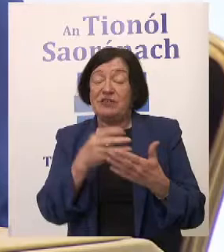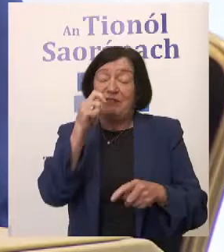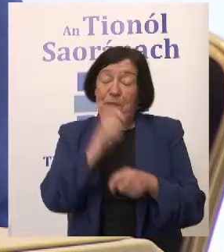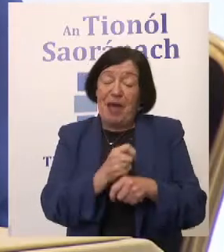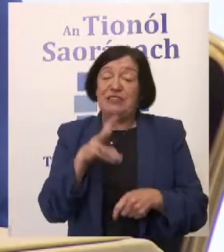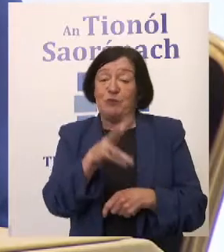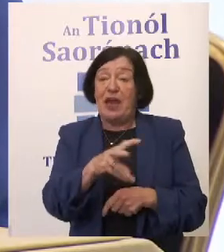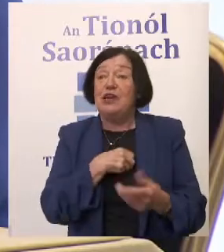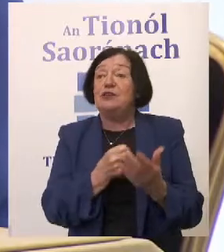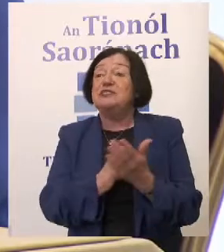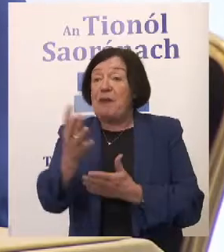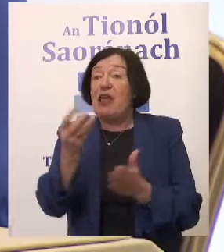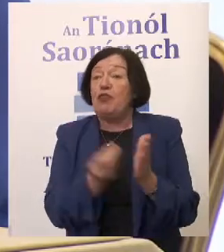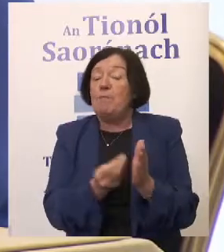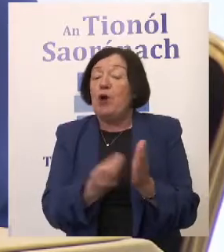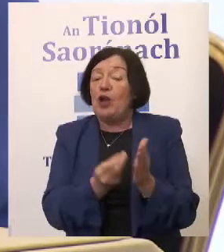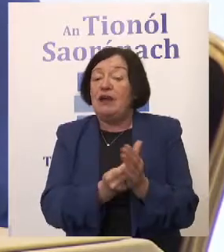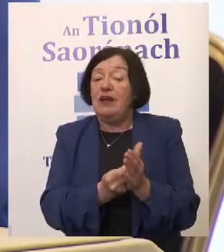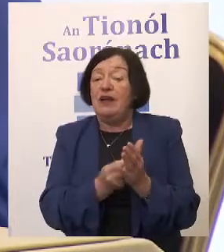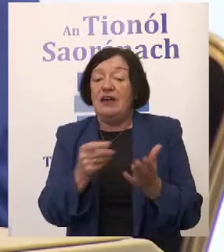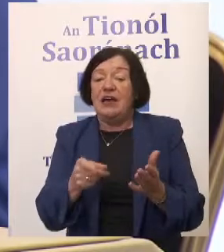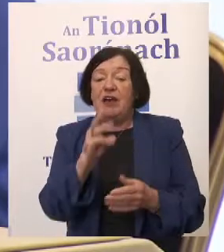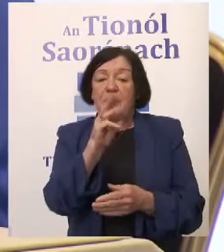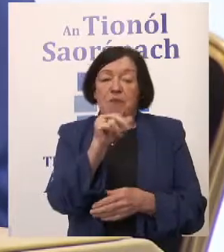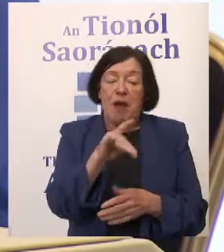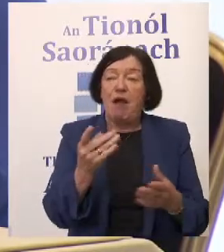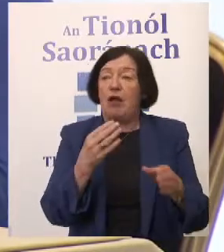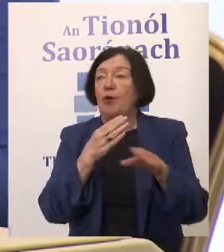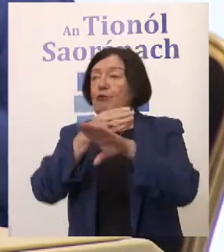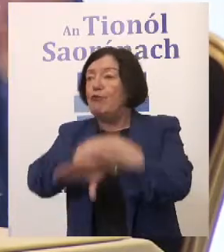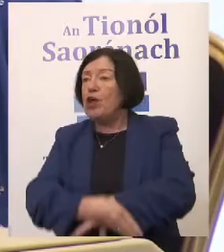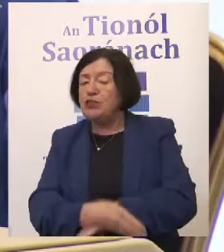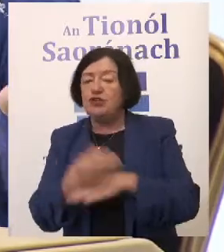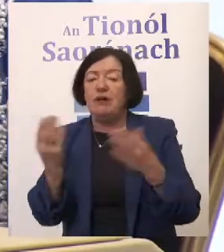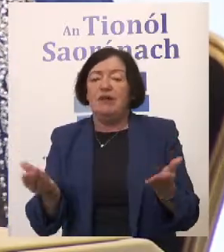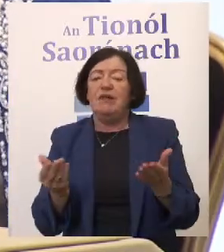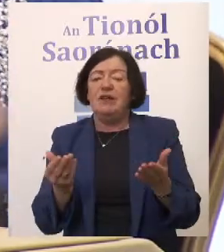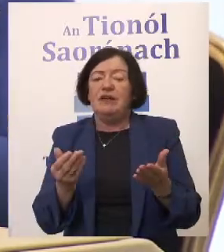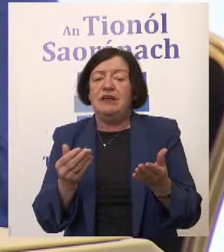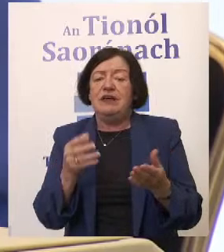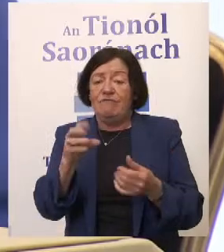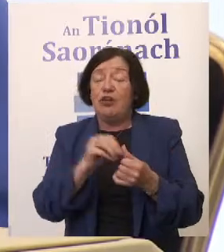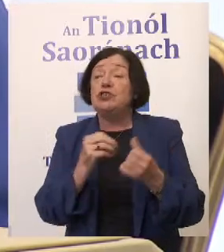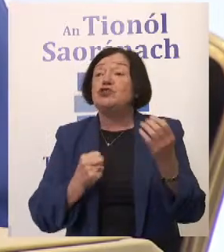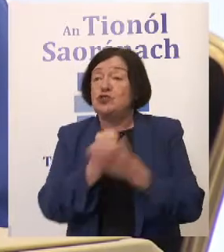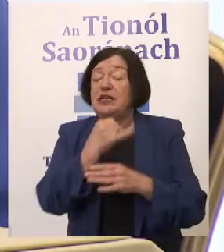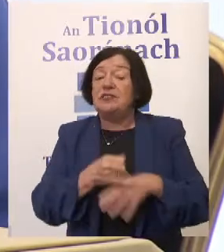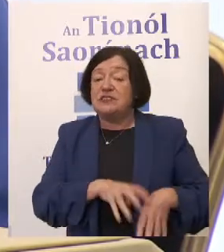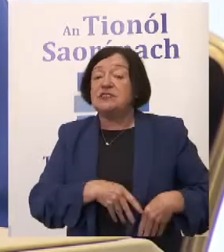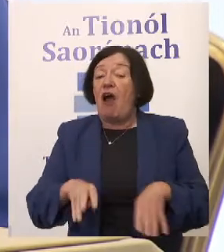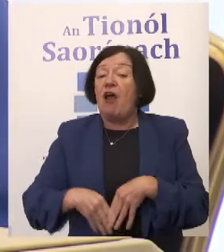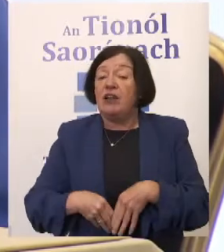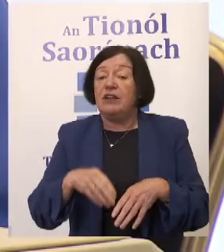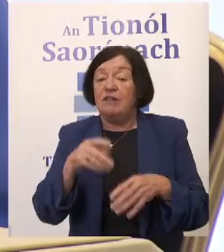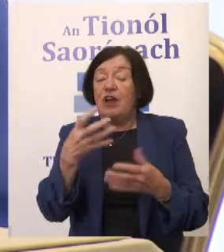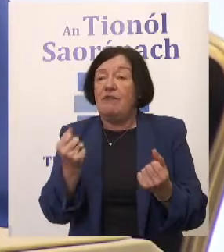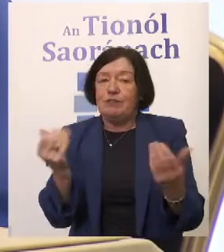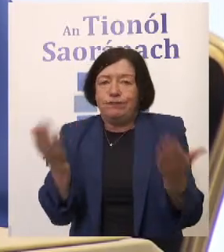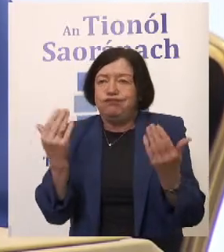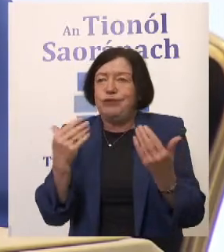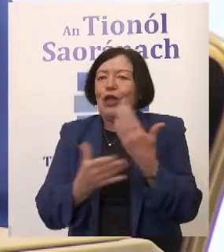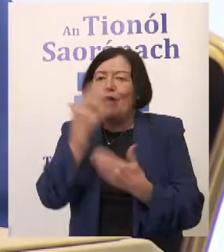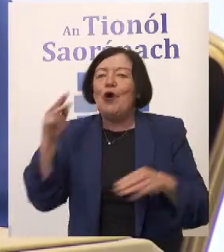of spending that money is. Is it a park or is it a bridge? And it's been particularly successful in Scotland for engaging young